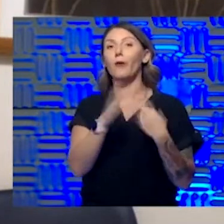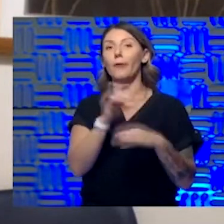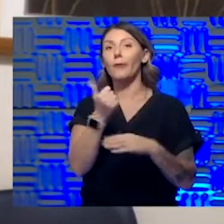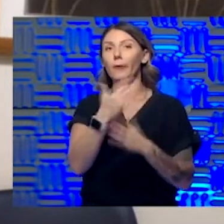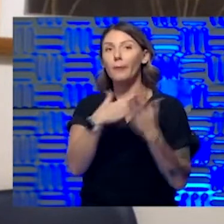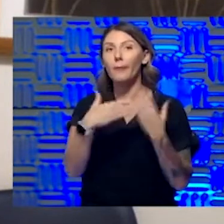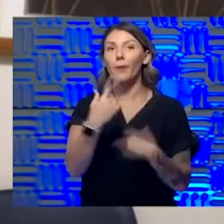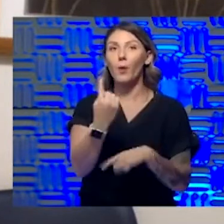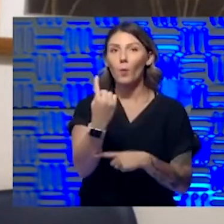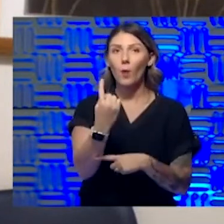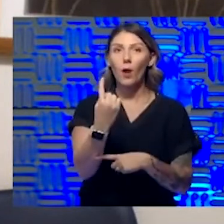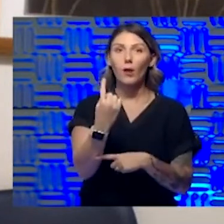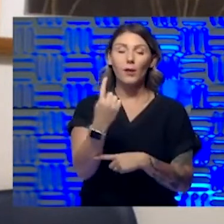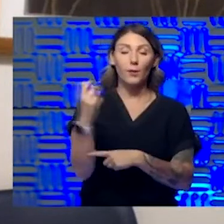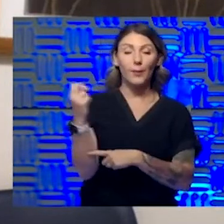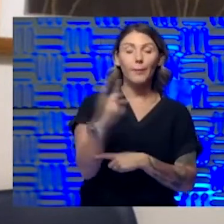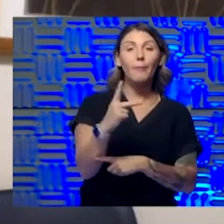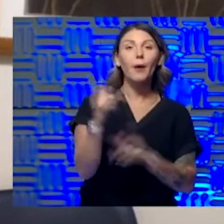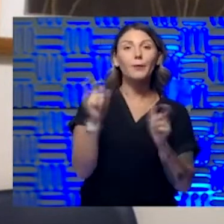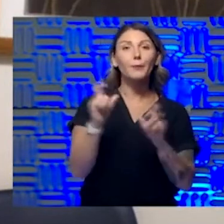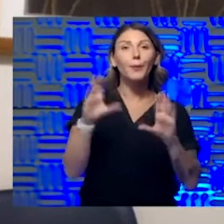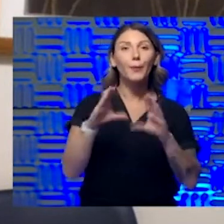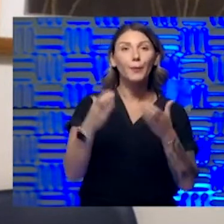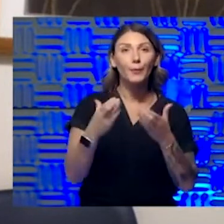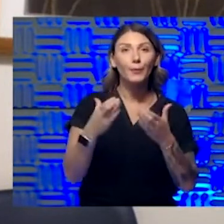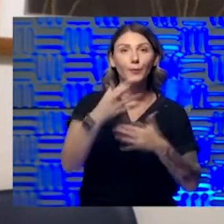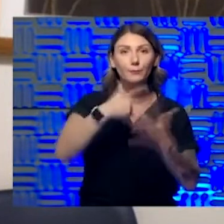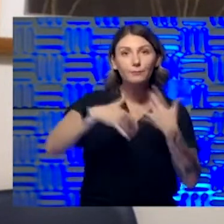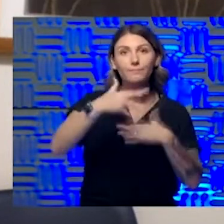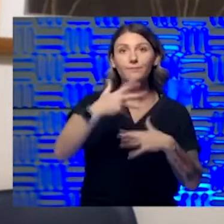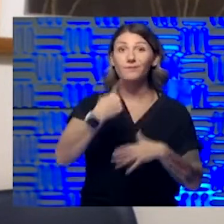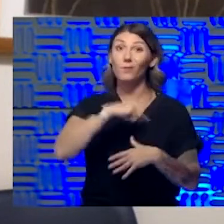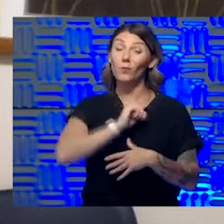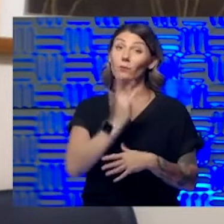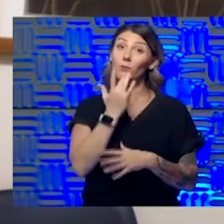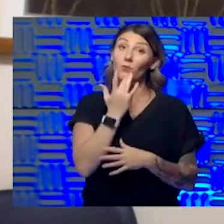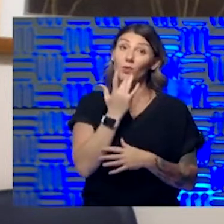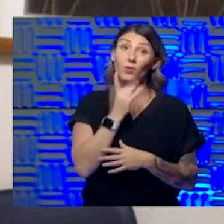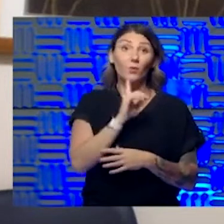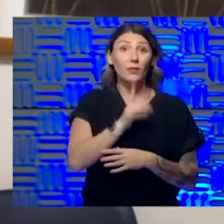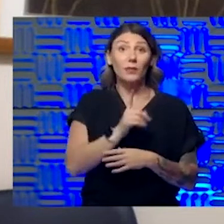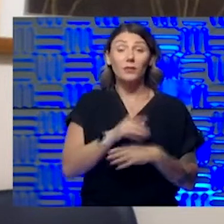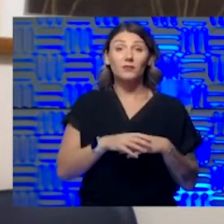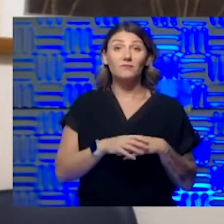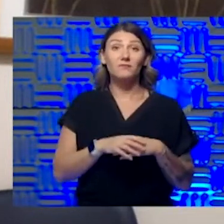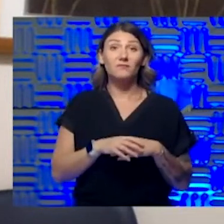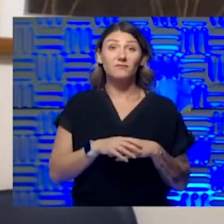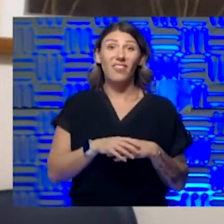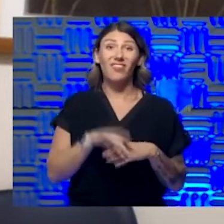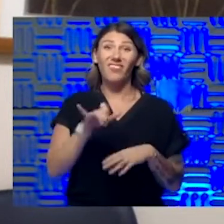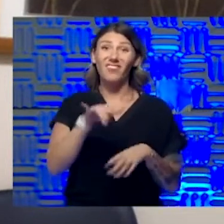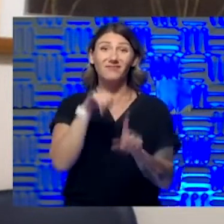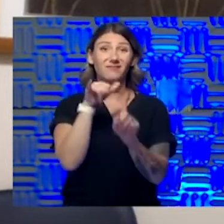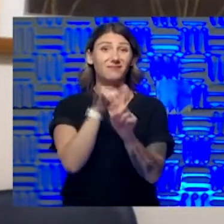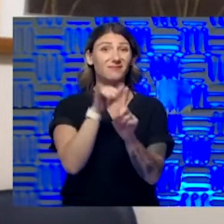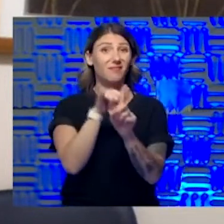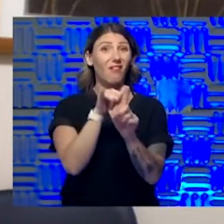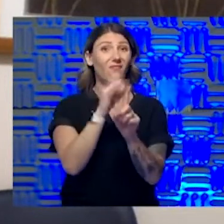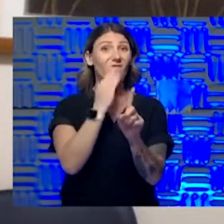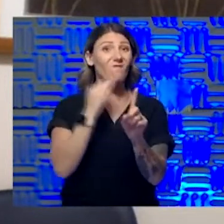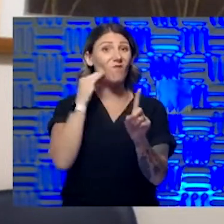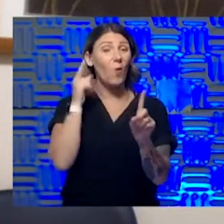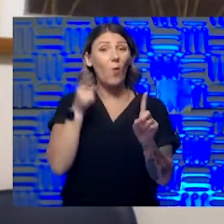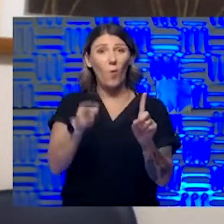to, you know, small group gatherings, we would really prefer they, you know, self-shelter in place.